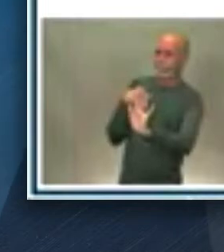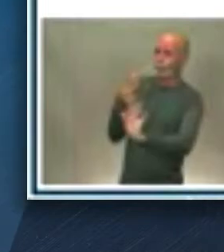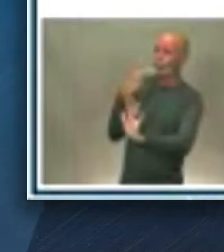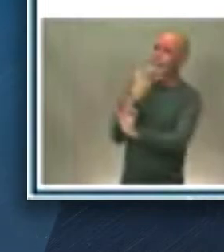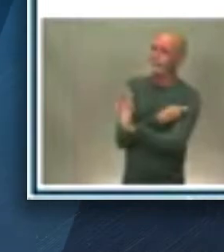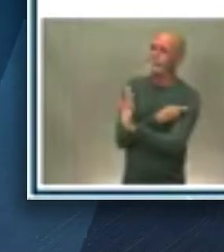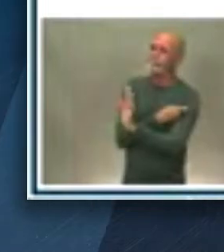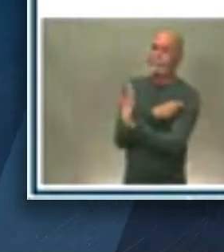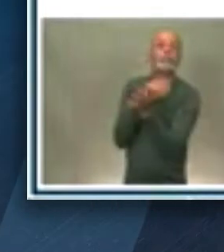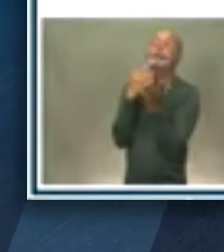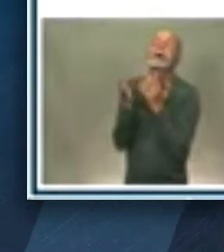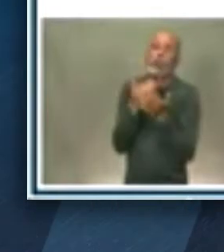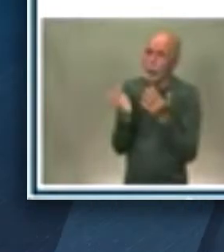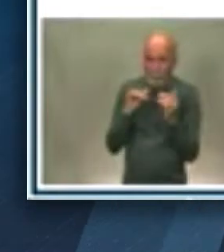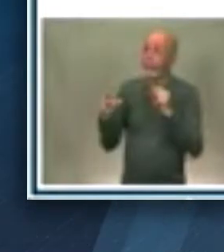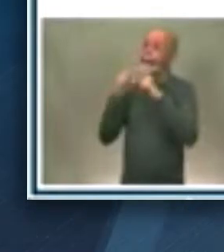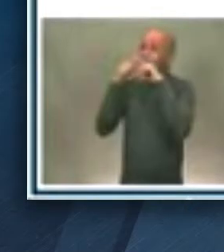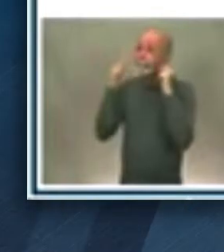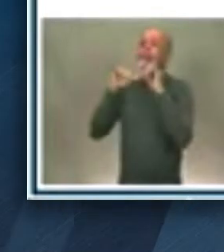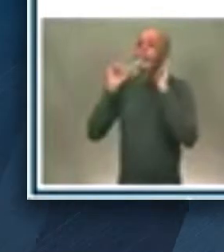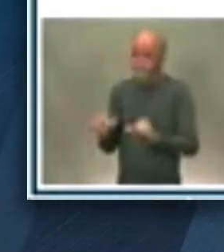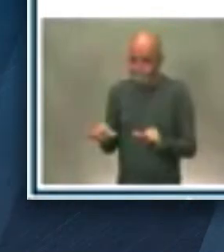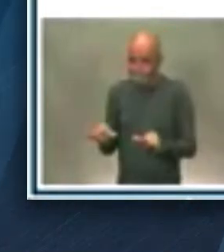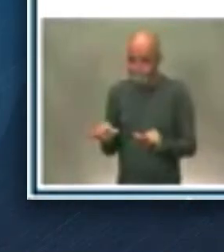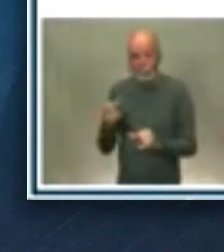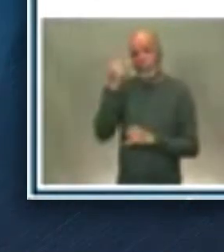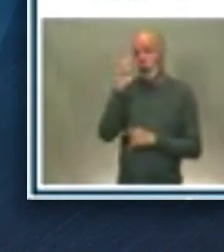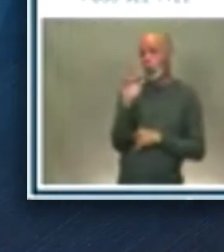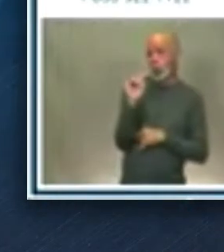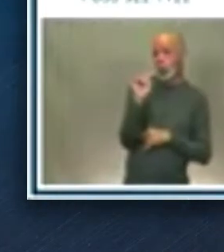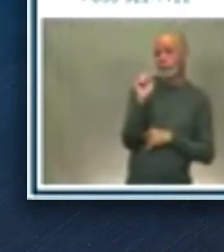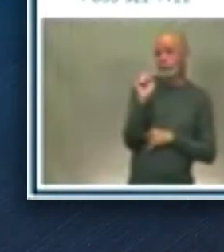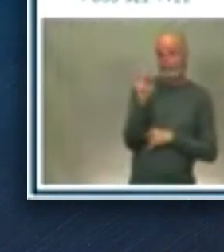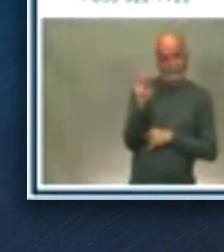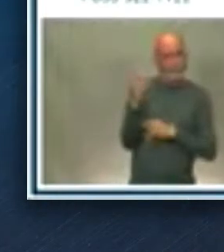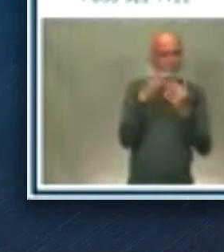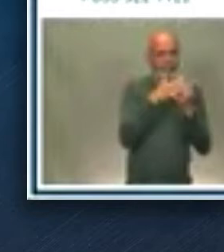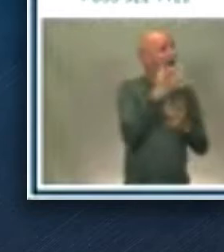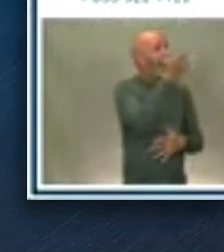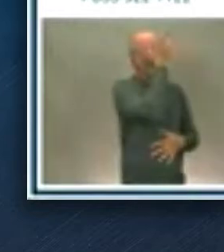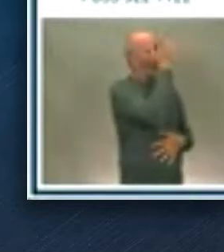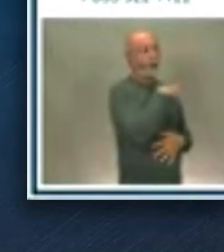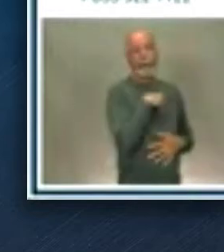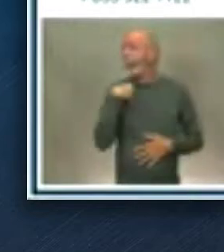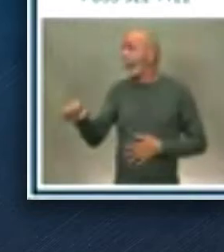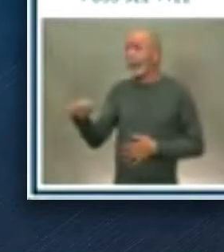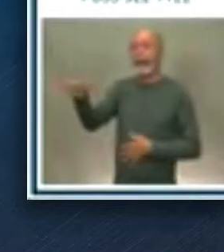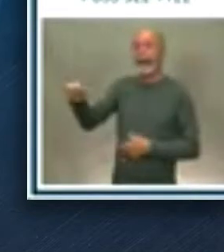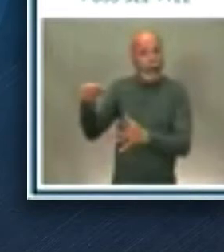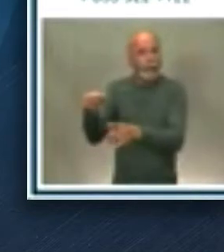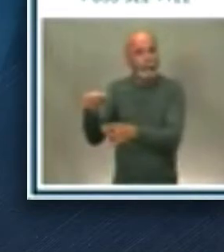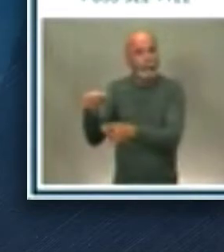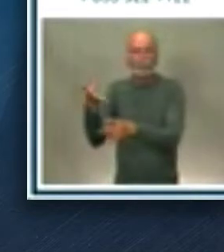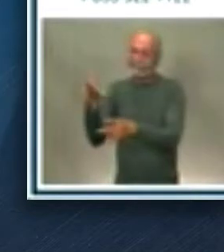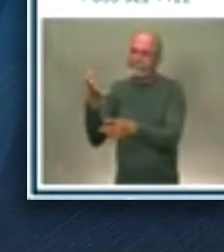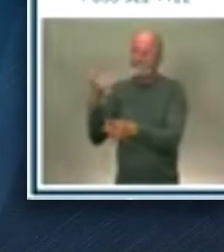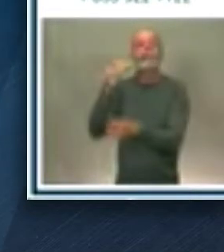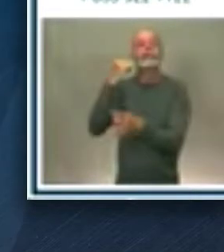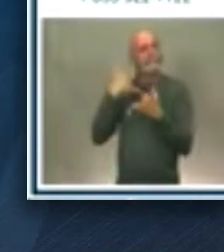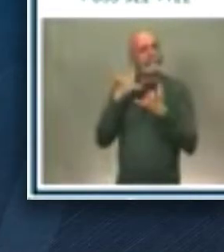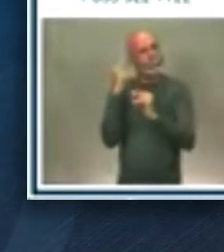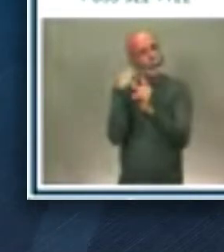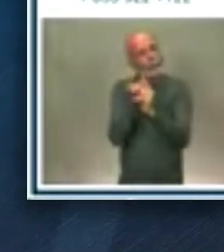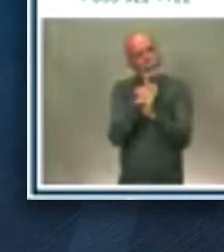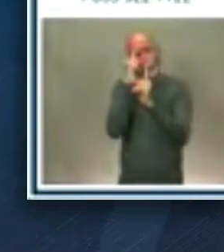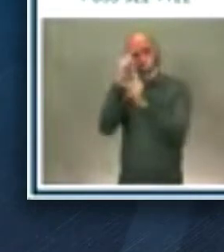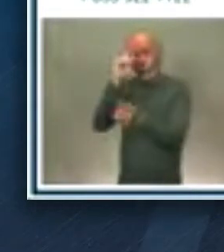your risk of being infected and transmitting to others is greatly reduced, but it's not down to zero. Okay, we have a few